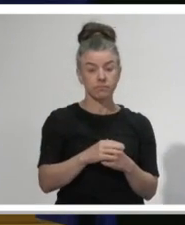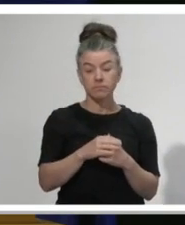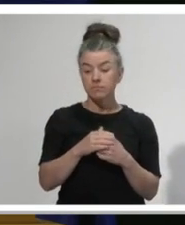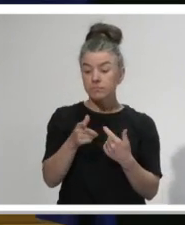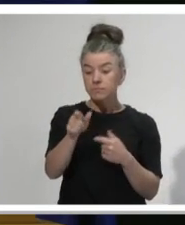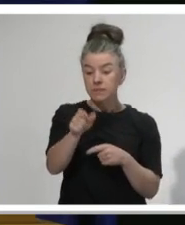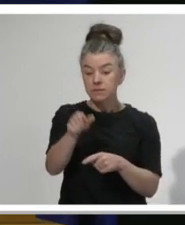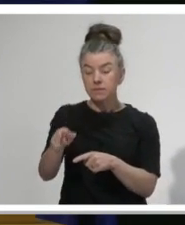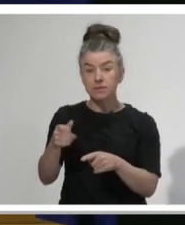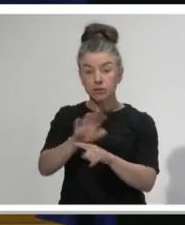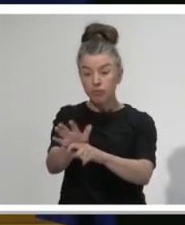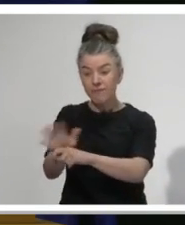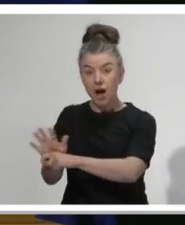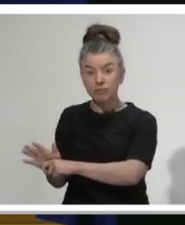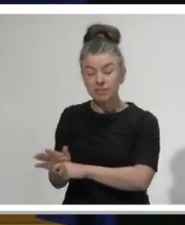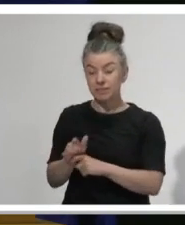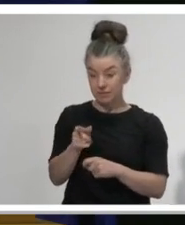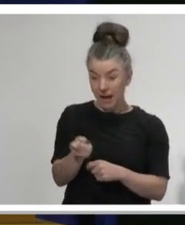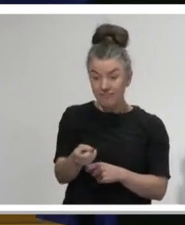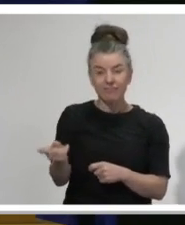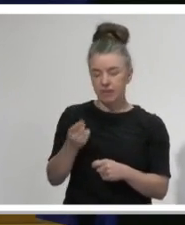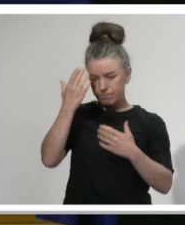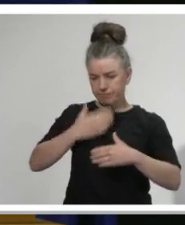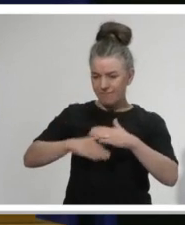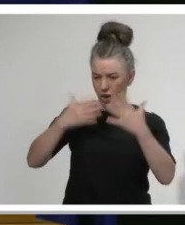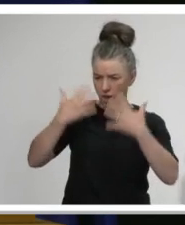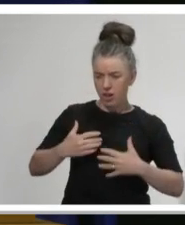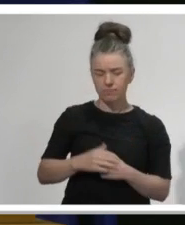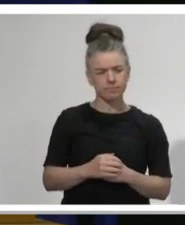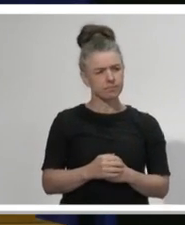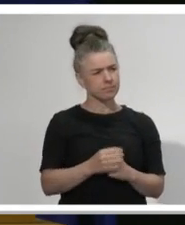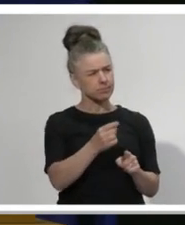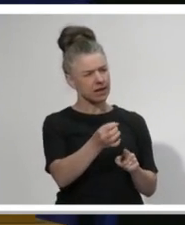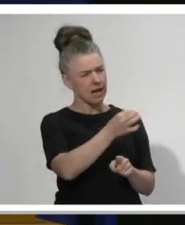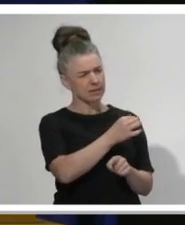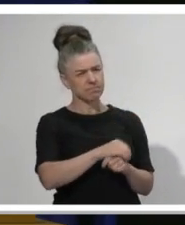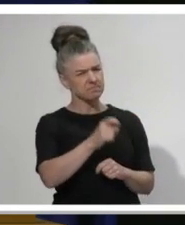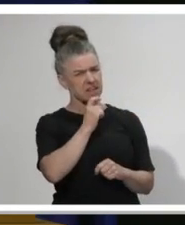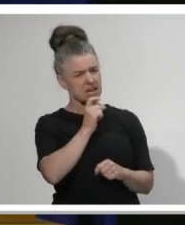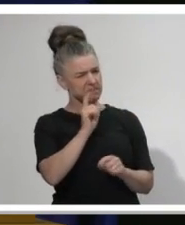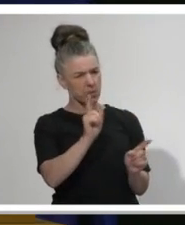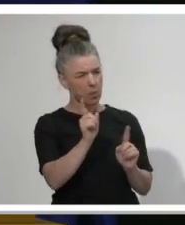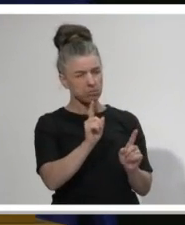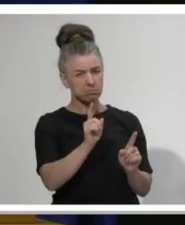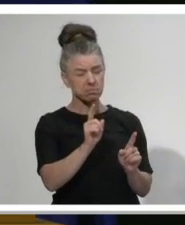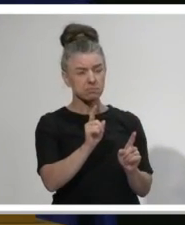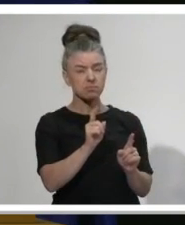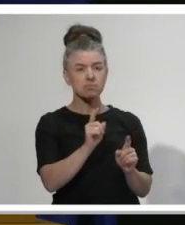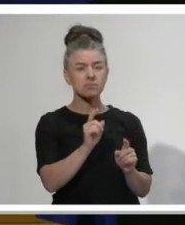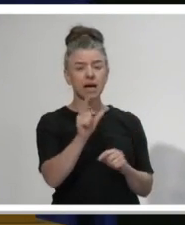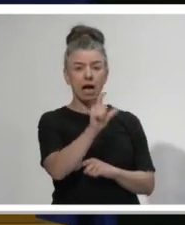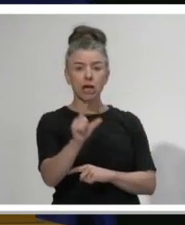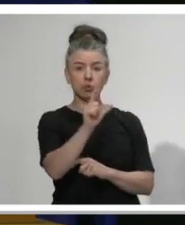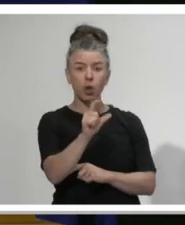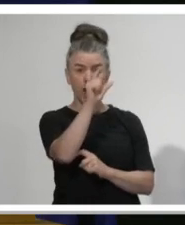the COVID-19 residents who had been transferred to that ward. What roles were those staff in? Are they flexi nurses, perhaps, who are working